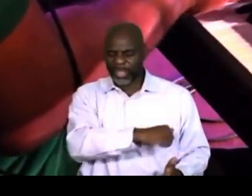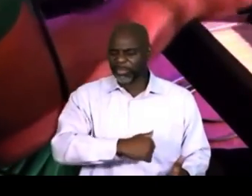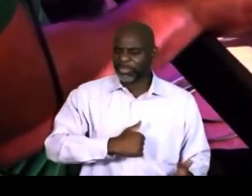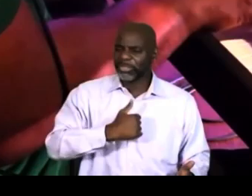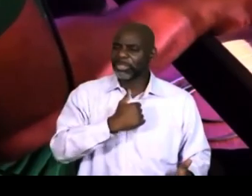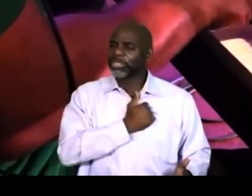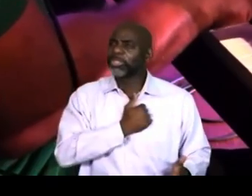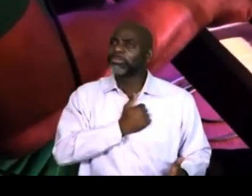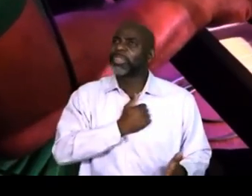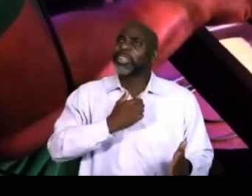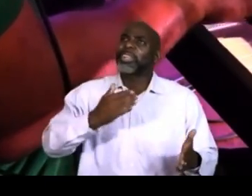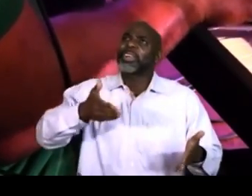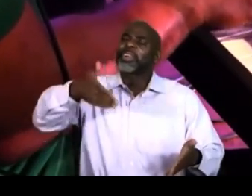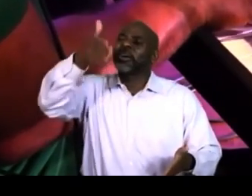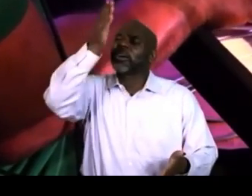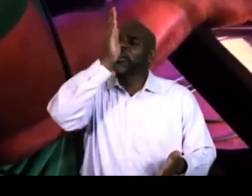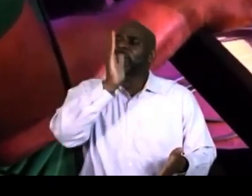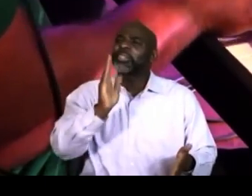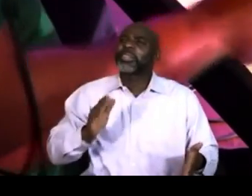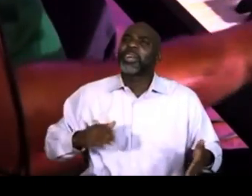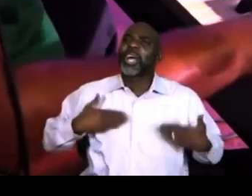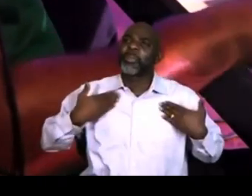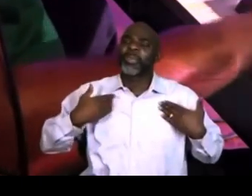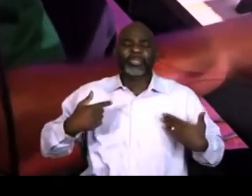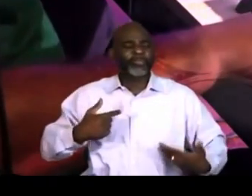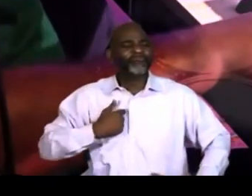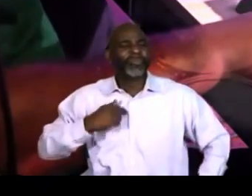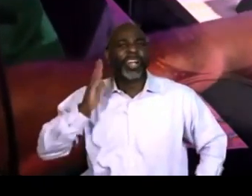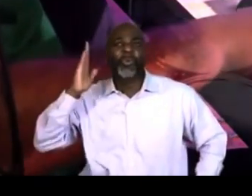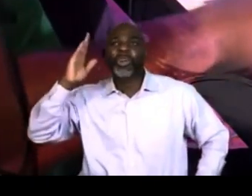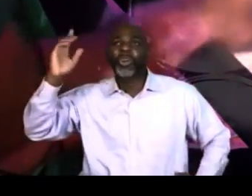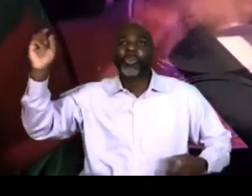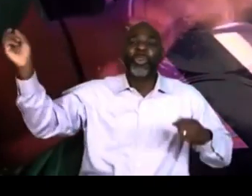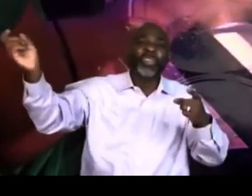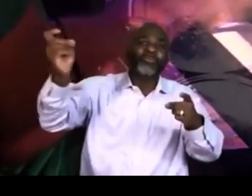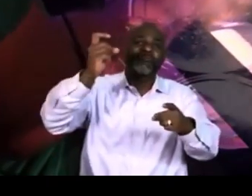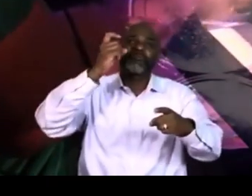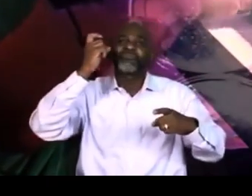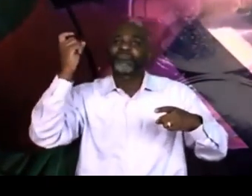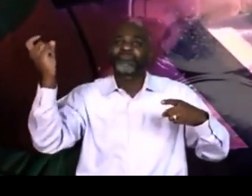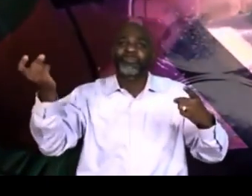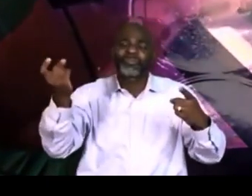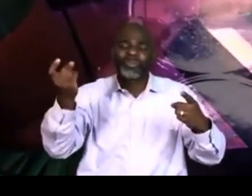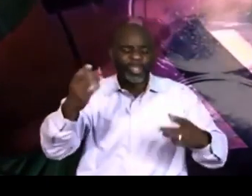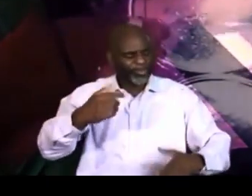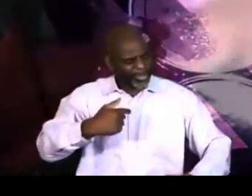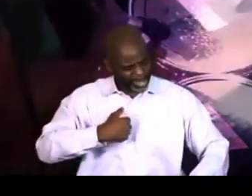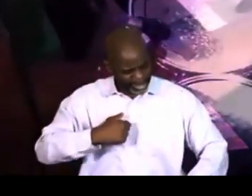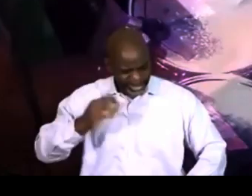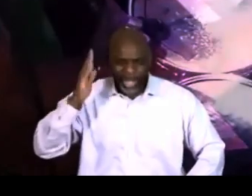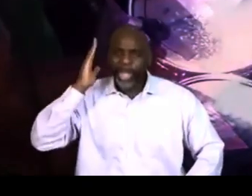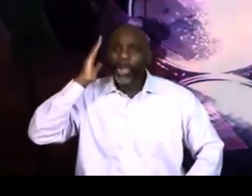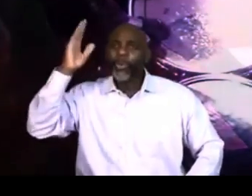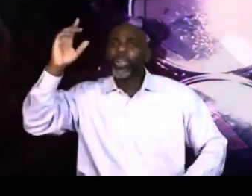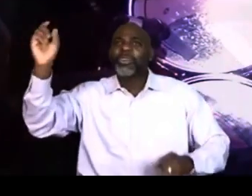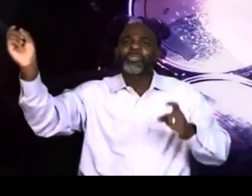So I will rejoice. I will rejoice. Yes,